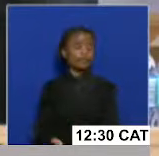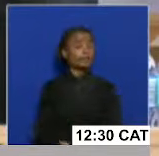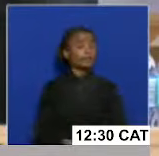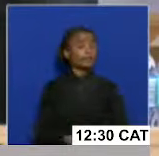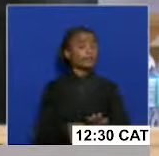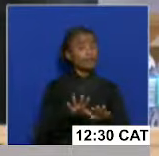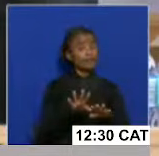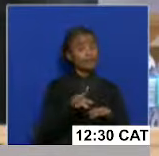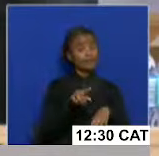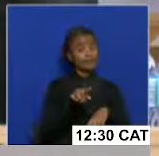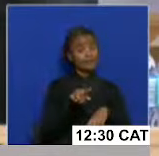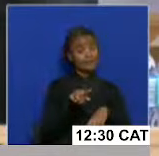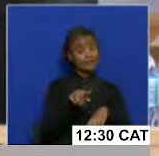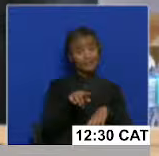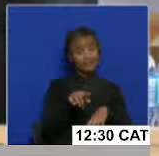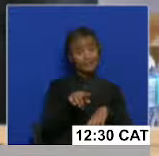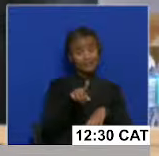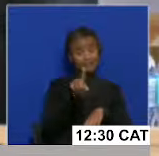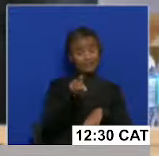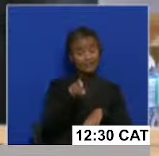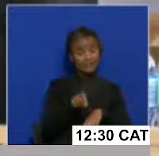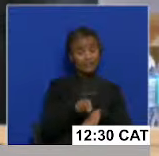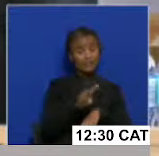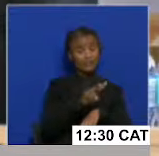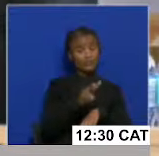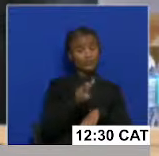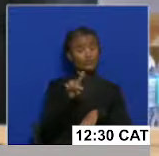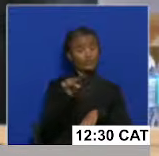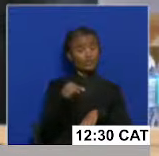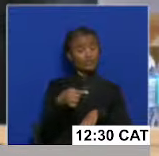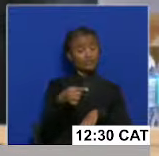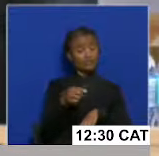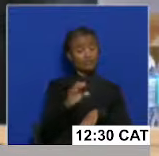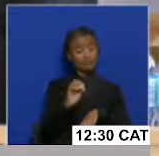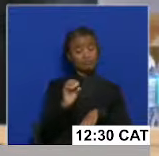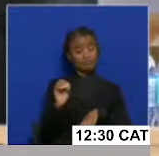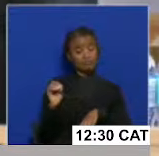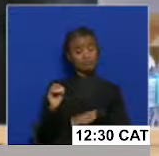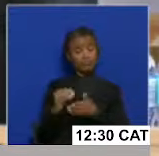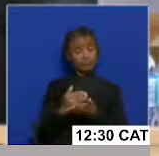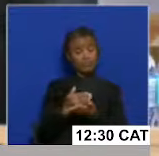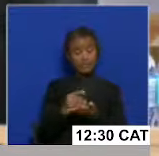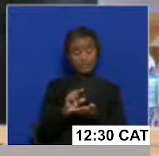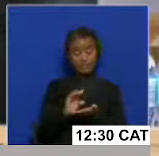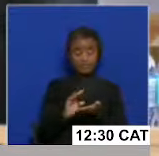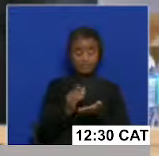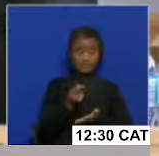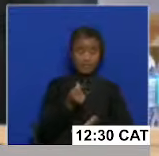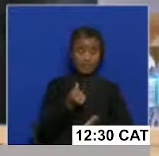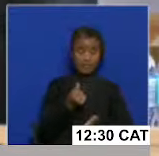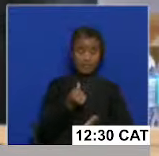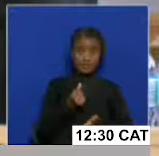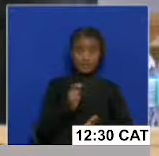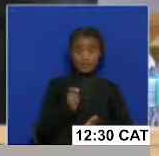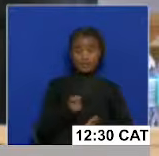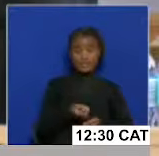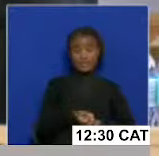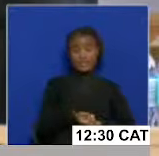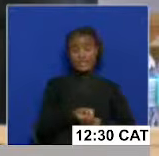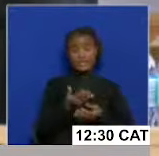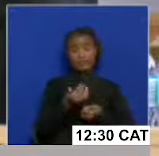back to, and was there the agreement that everybody would give back their money to Simon?